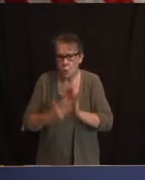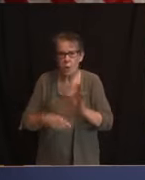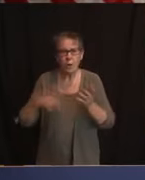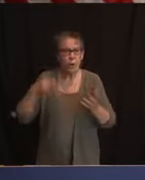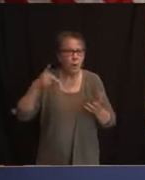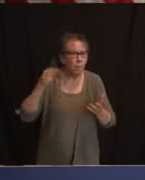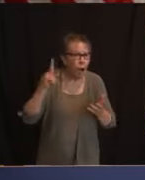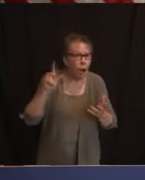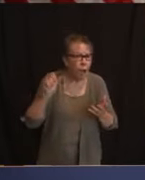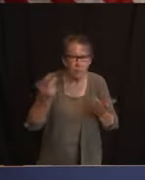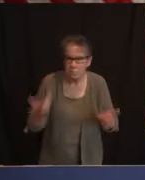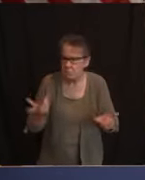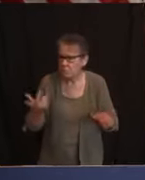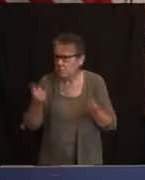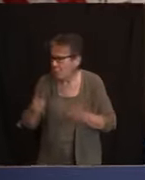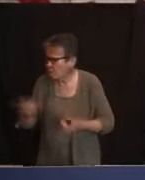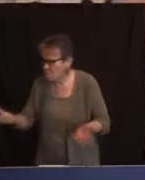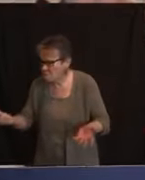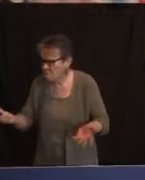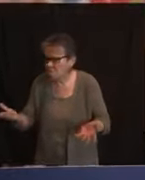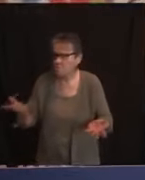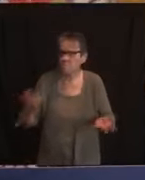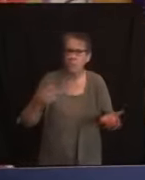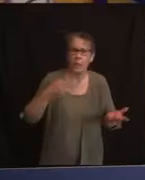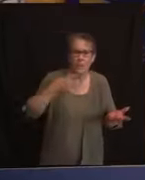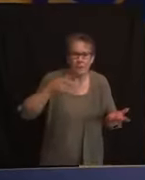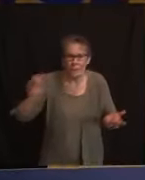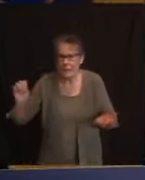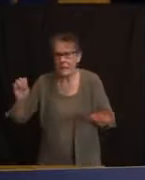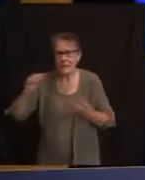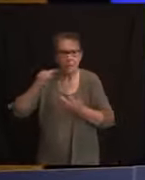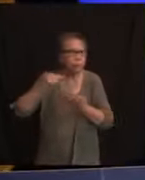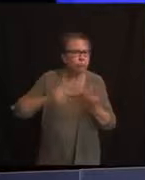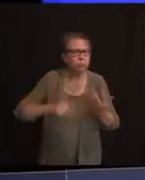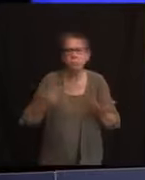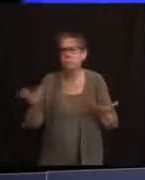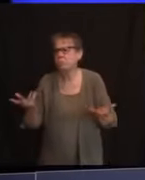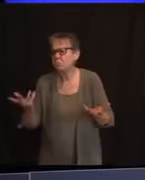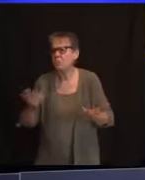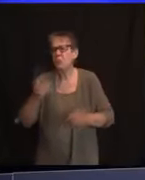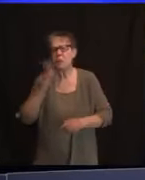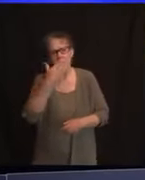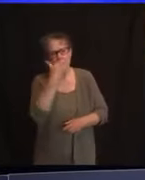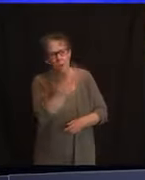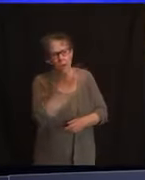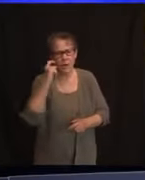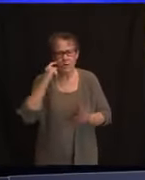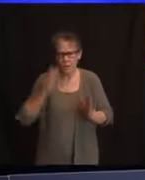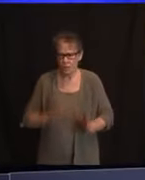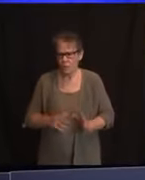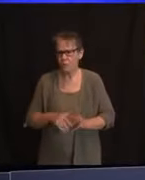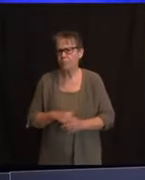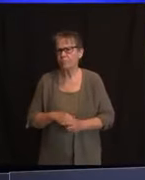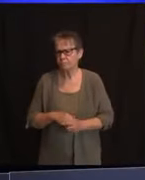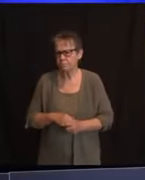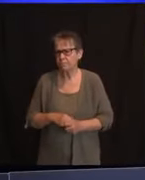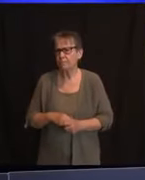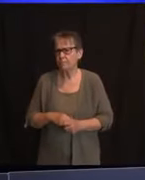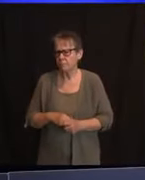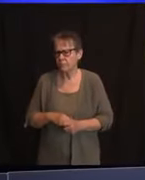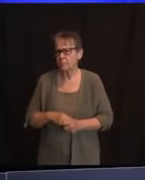PPE infrastructure or other updates. Thank you, Governor. Good afternoon, everyone. With regard to the weekend compliance, Newark